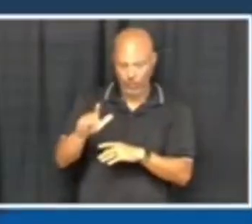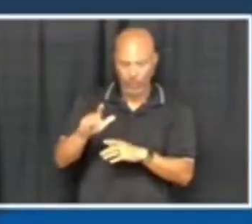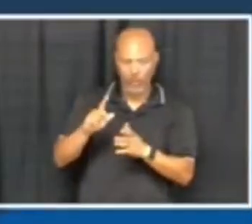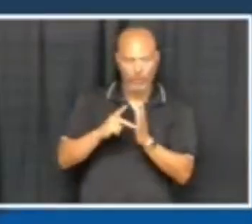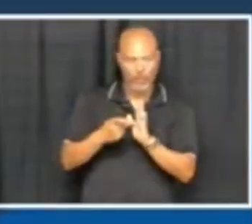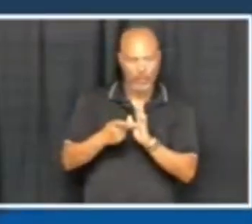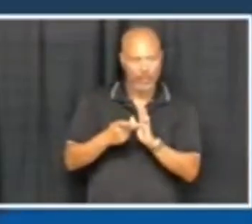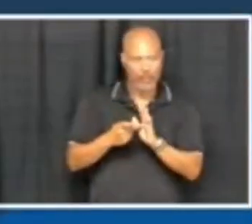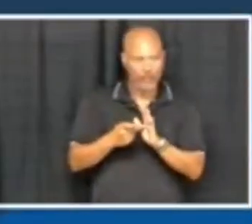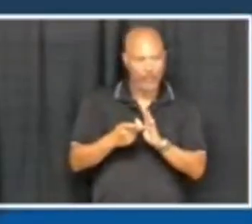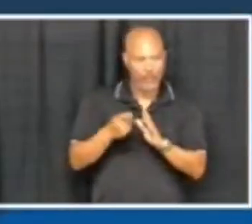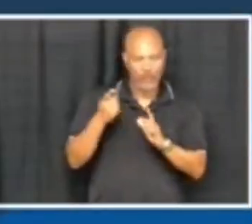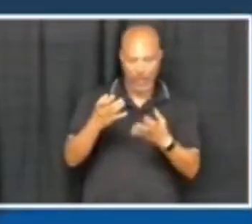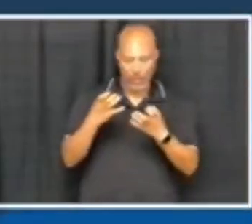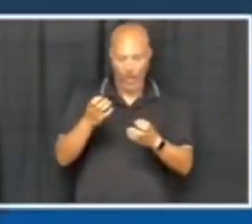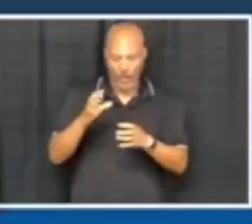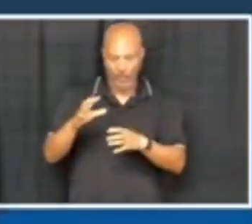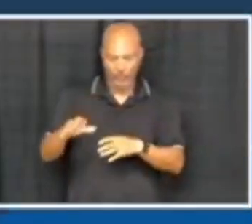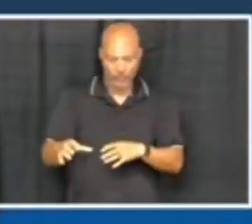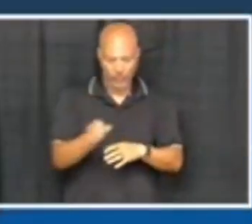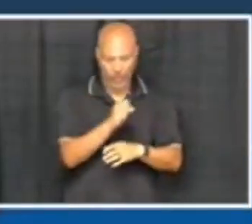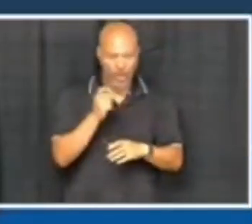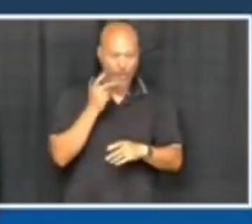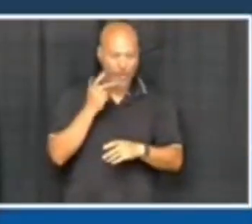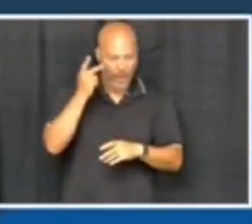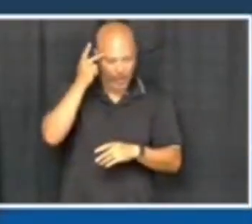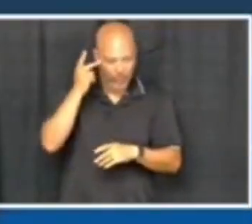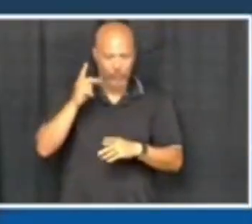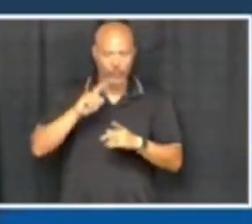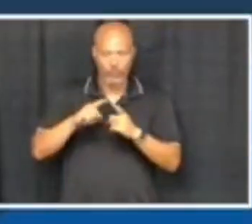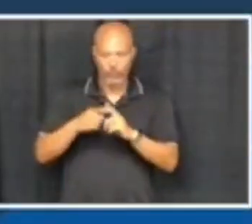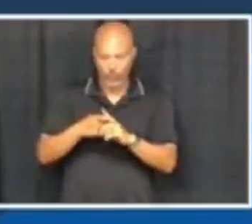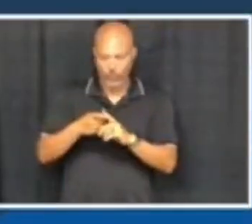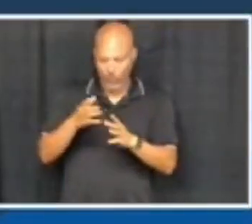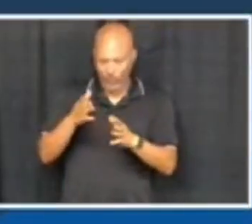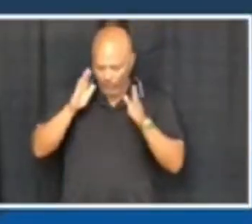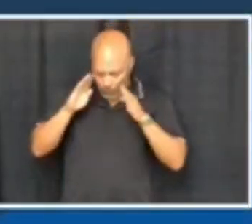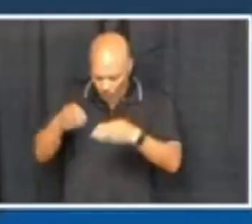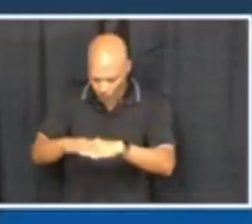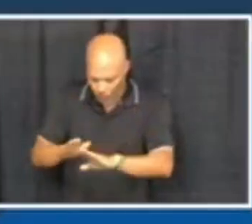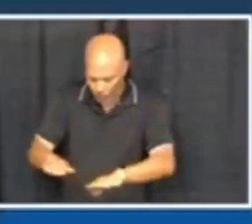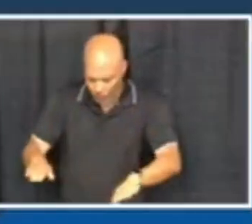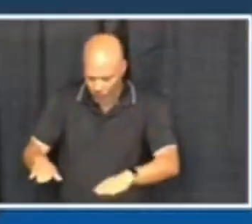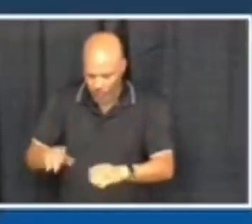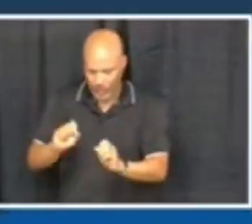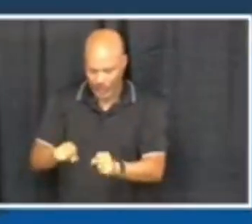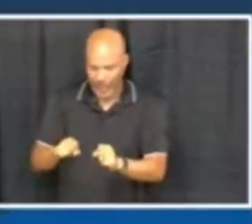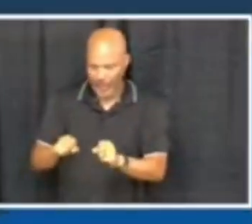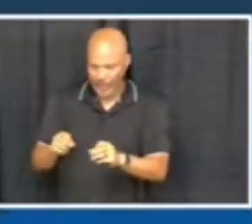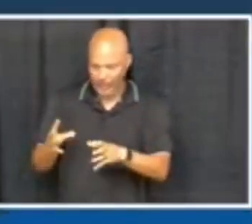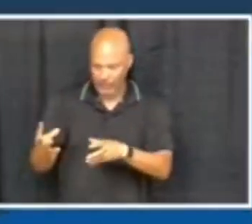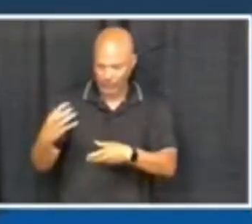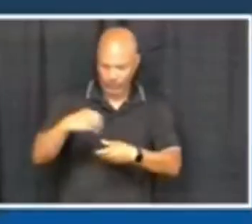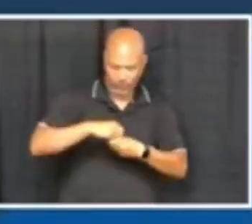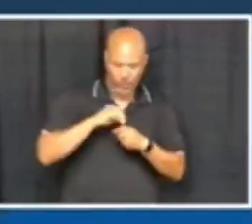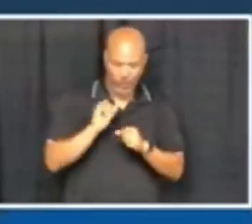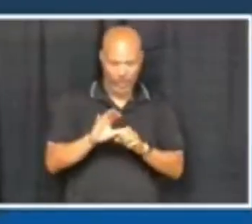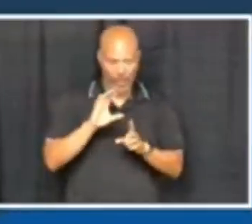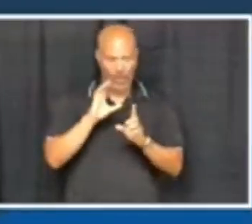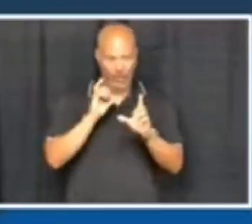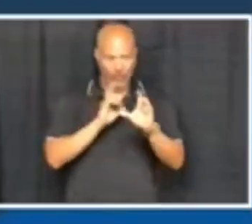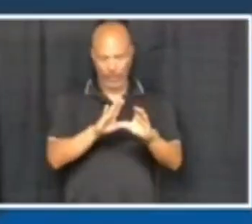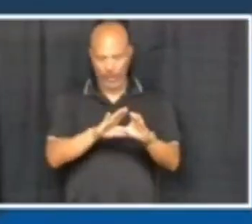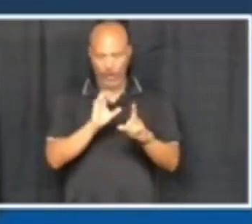that means is they want to remove the element of the parent in order to get to the child. That way they can indoctrinate them. This is in the